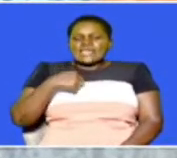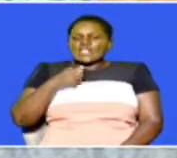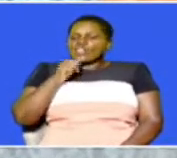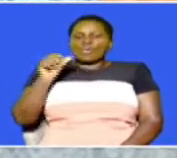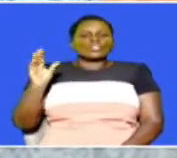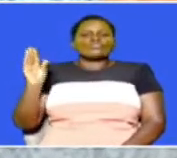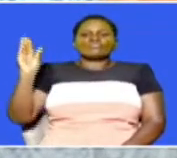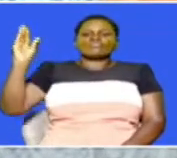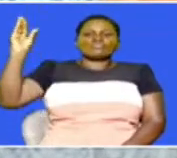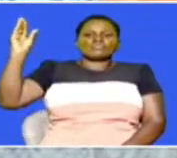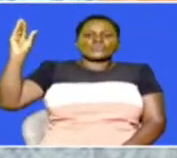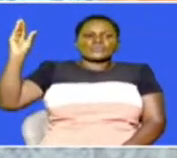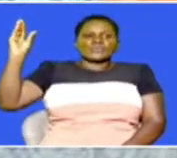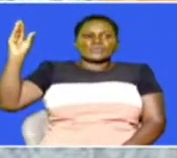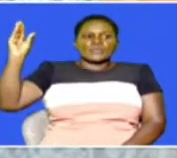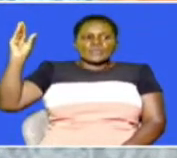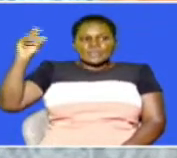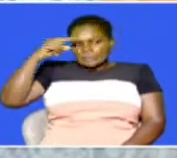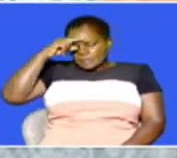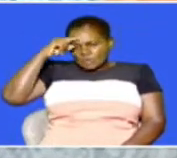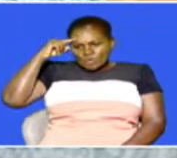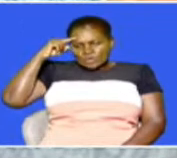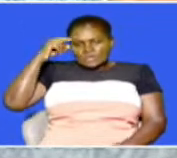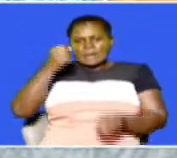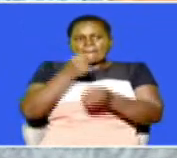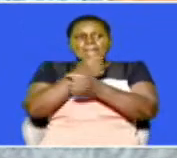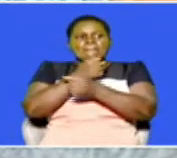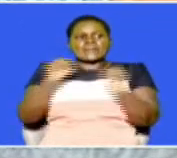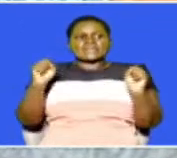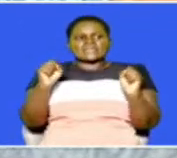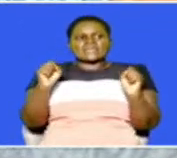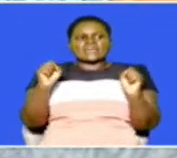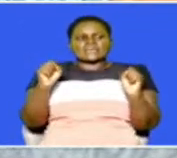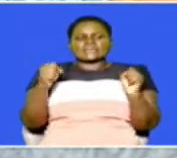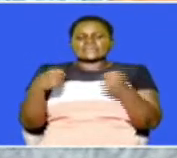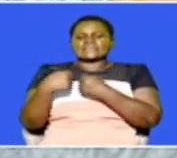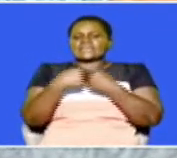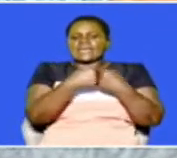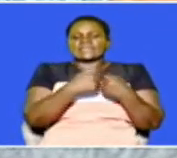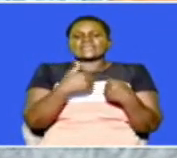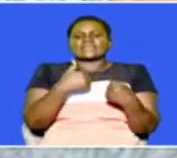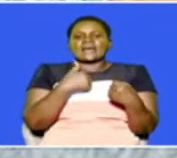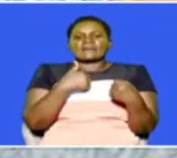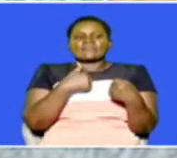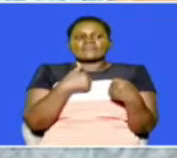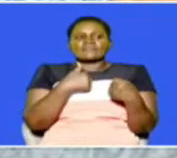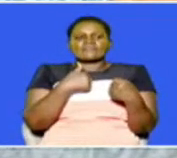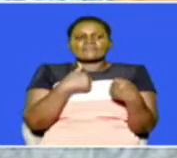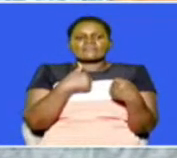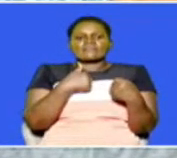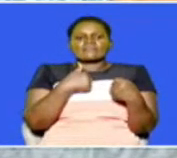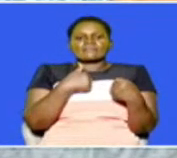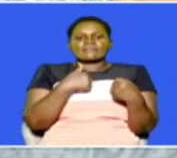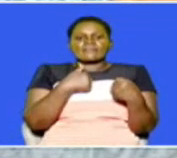swear him in because the presidency was under challenge